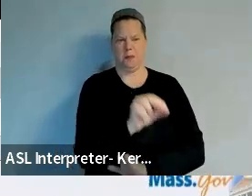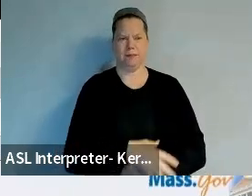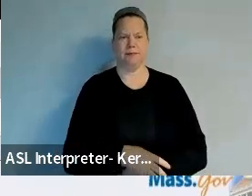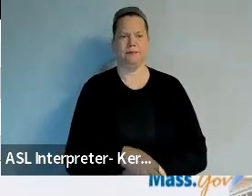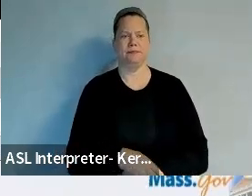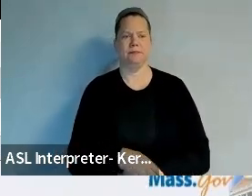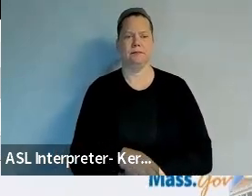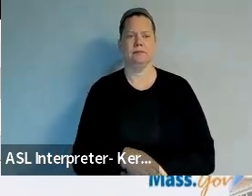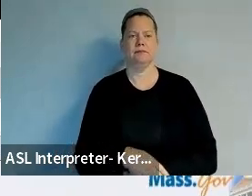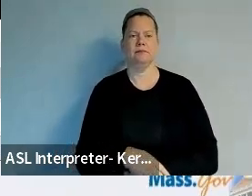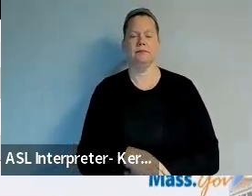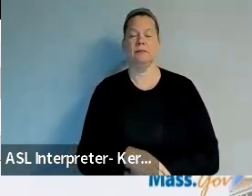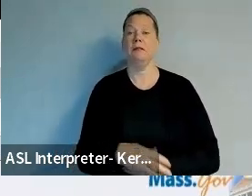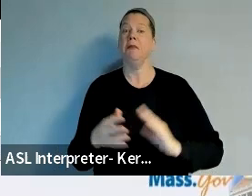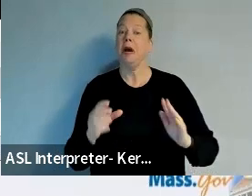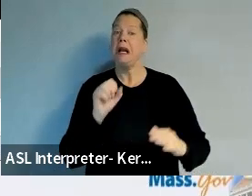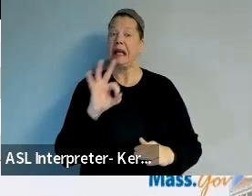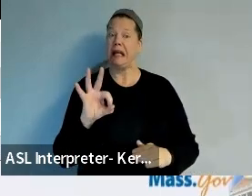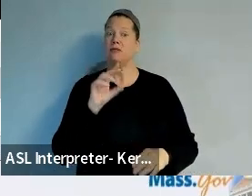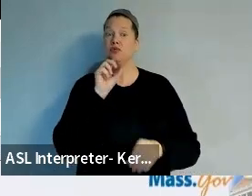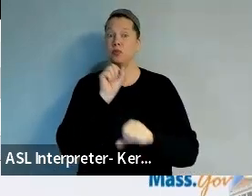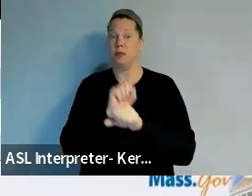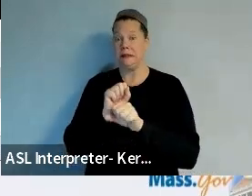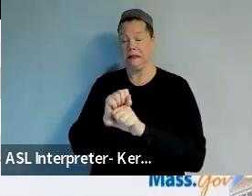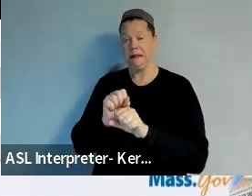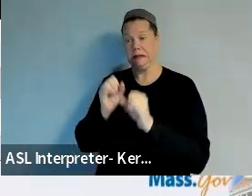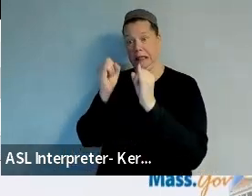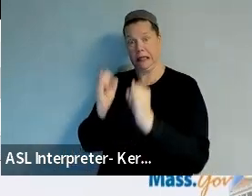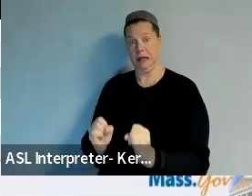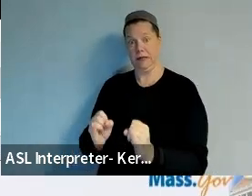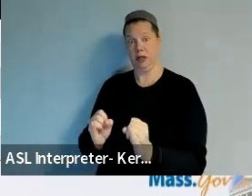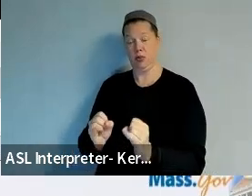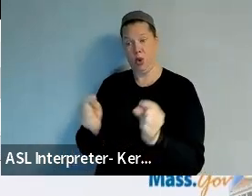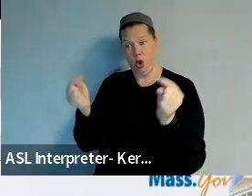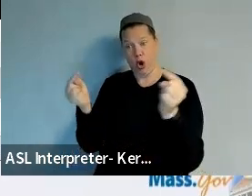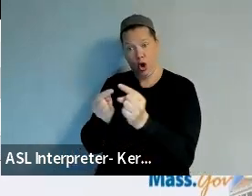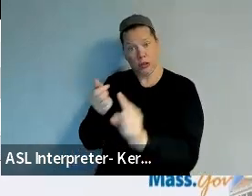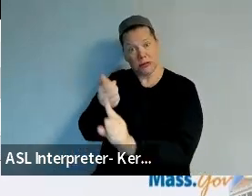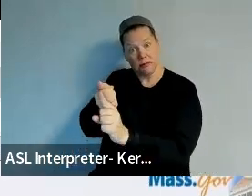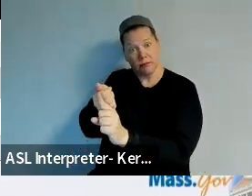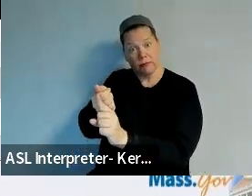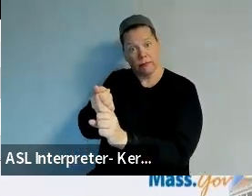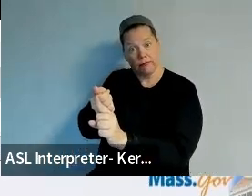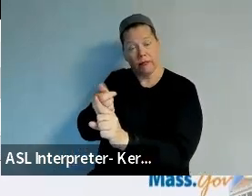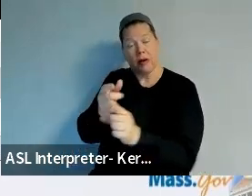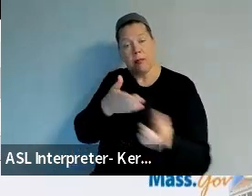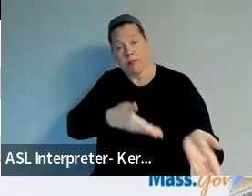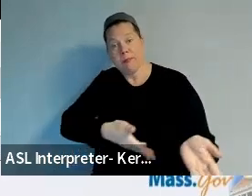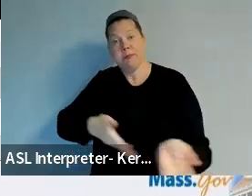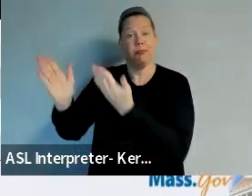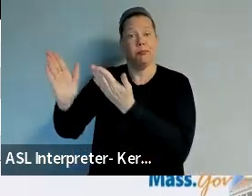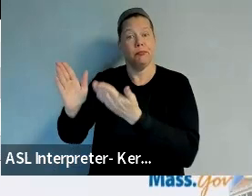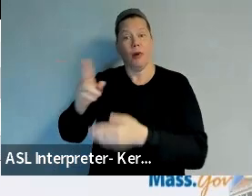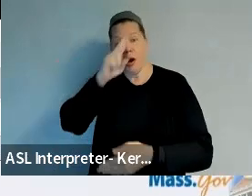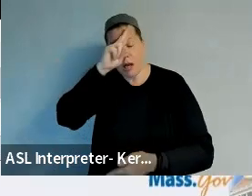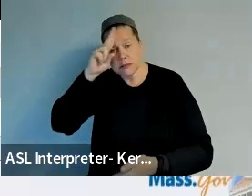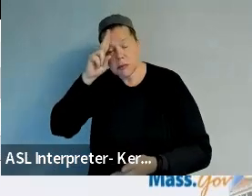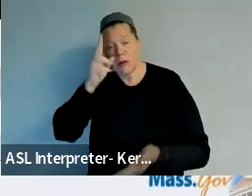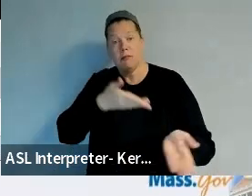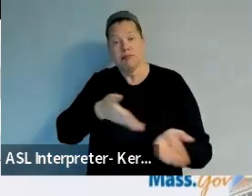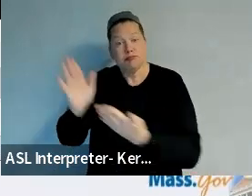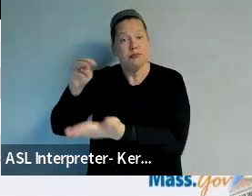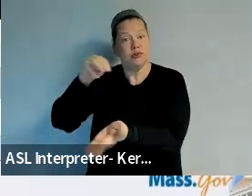However, if there was an injury to the individual and medical treatment was required,